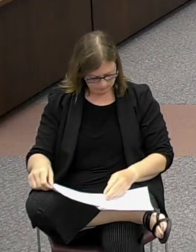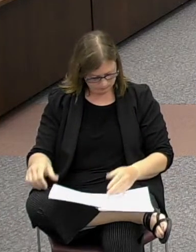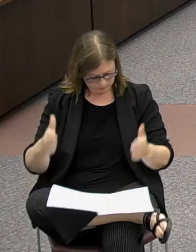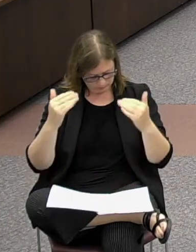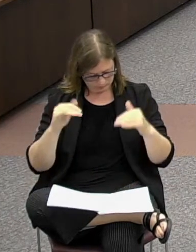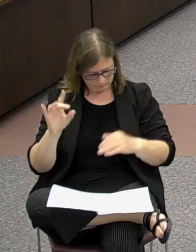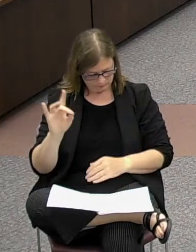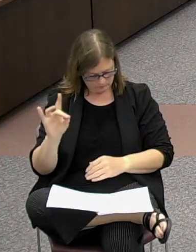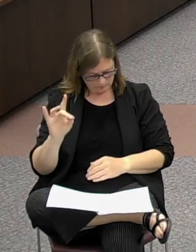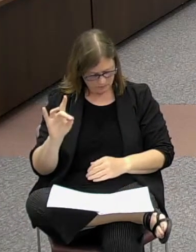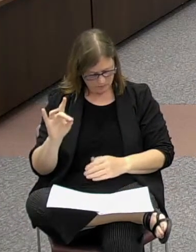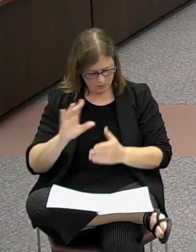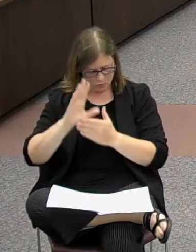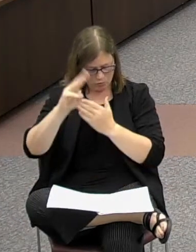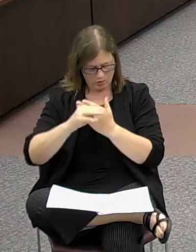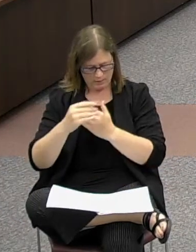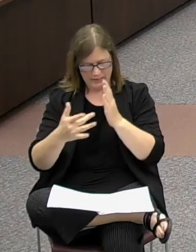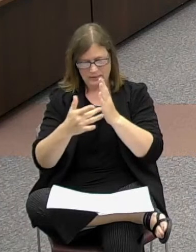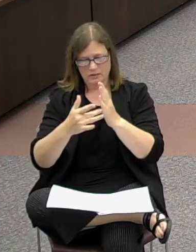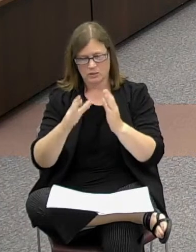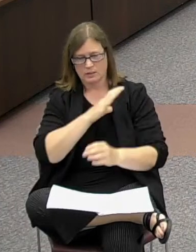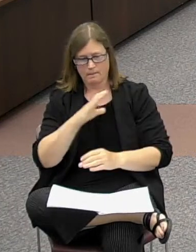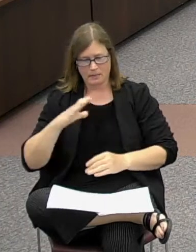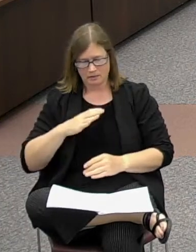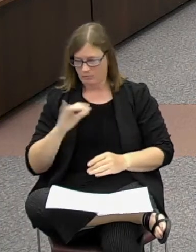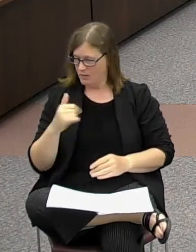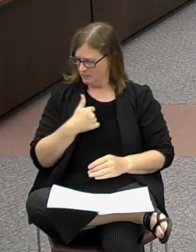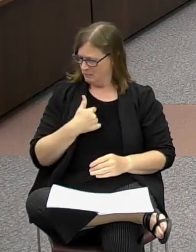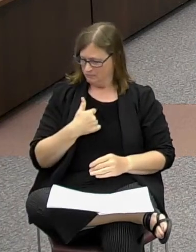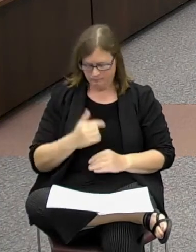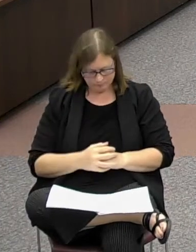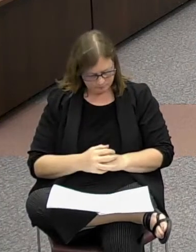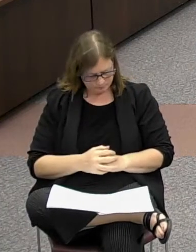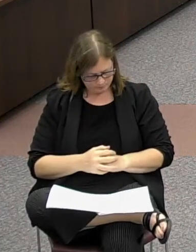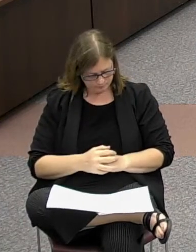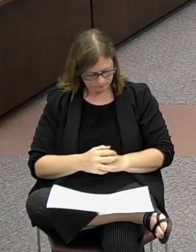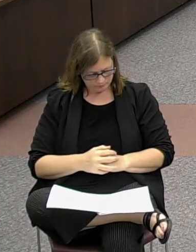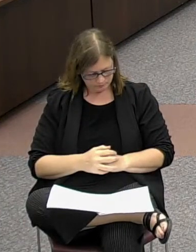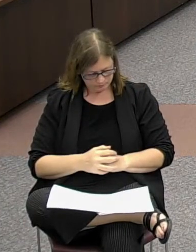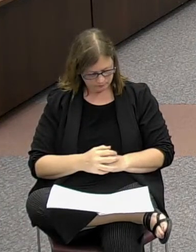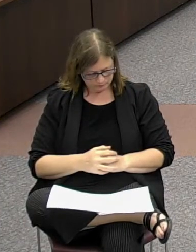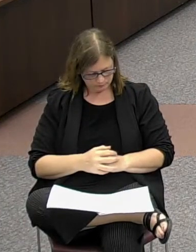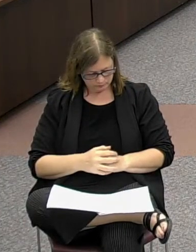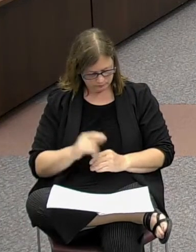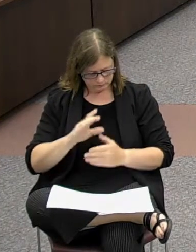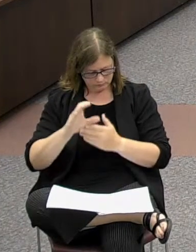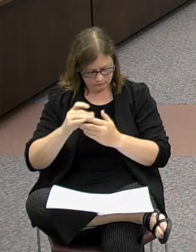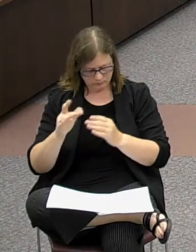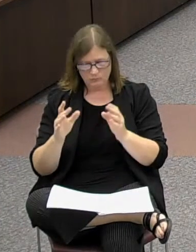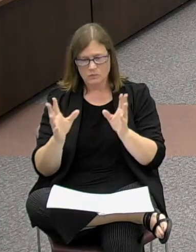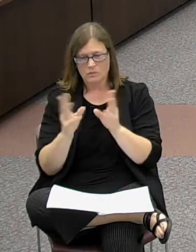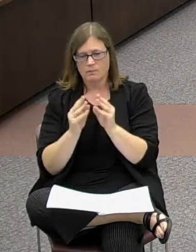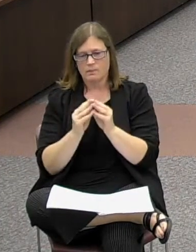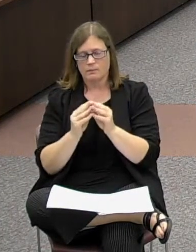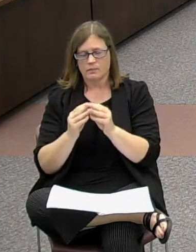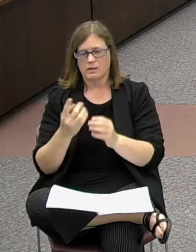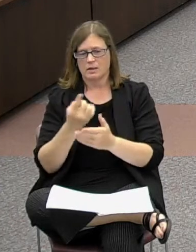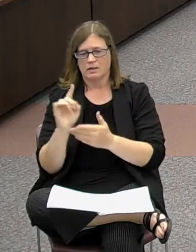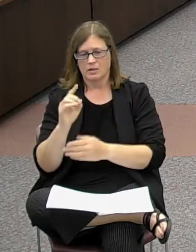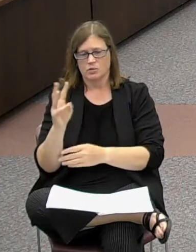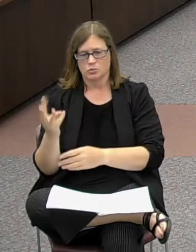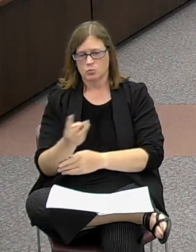for Action Curriculum and Technology Committee. That's me. The Curriculum and Technology Committee met here at the district office last